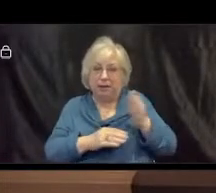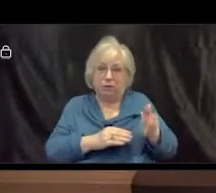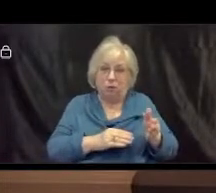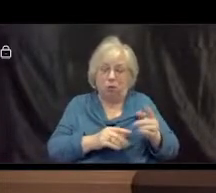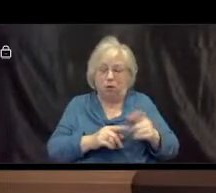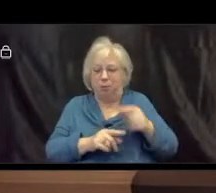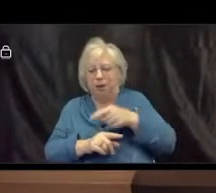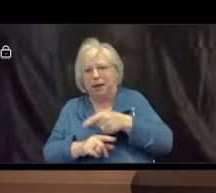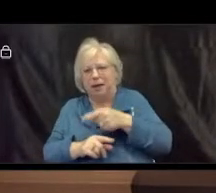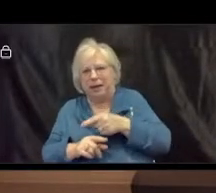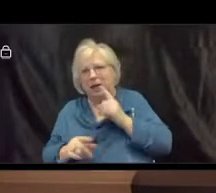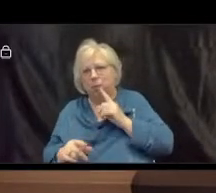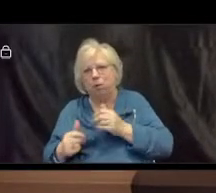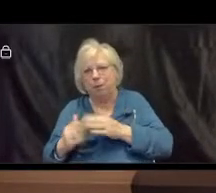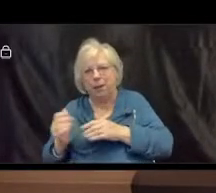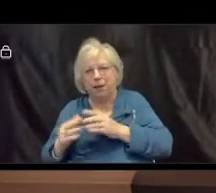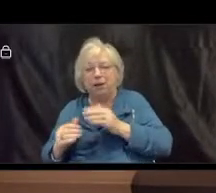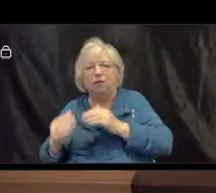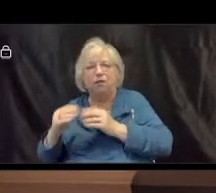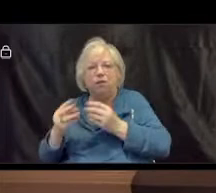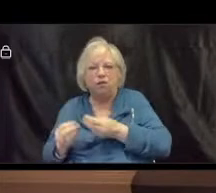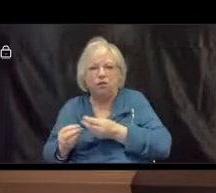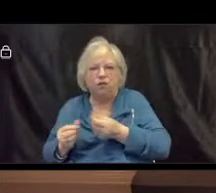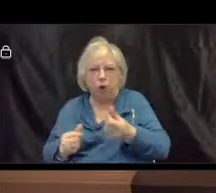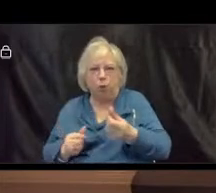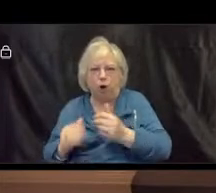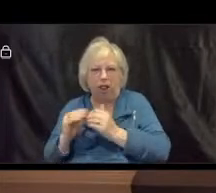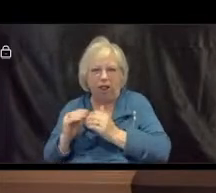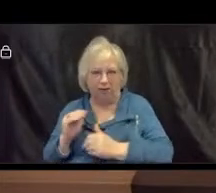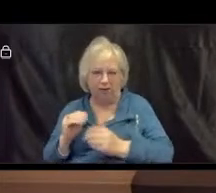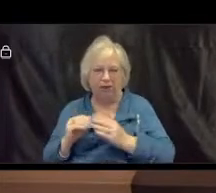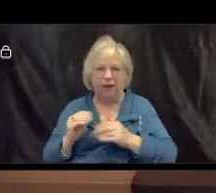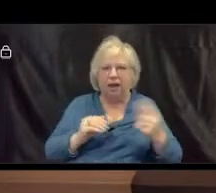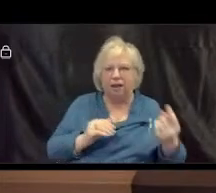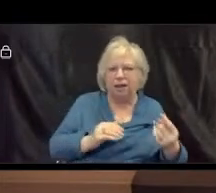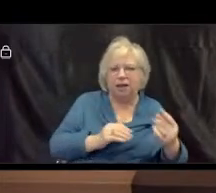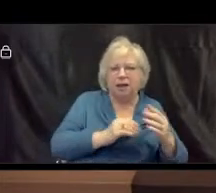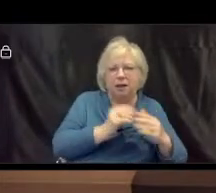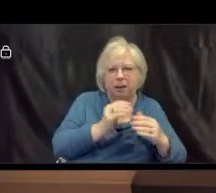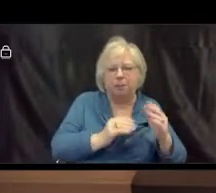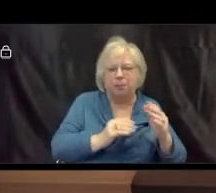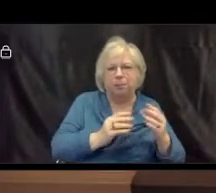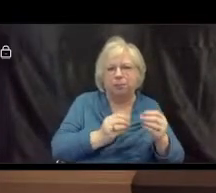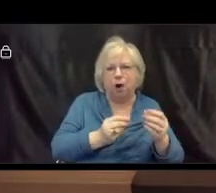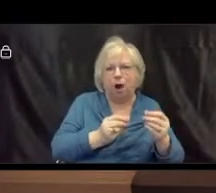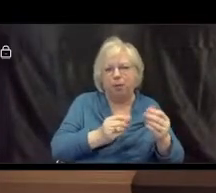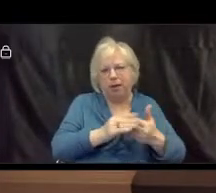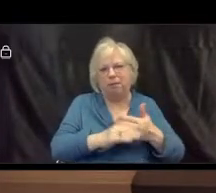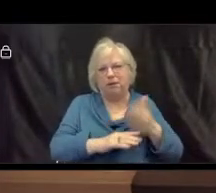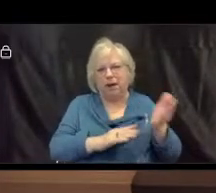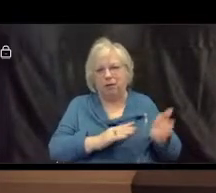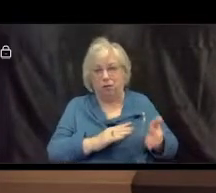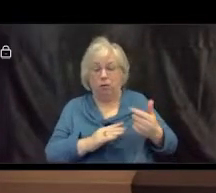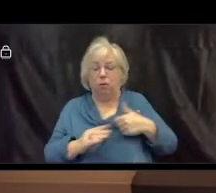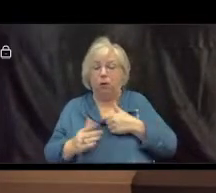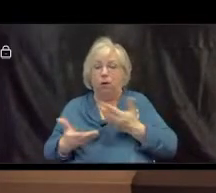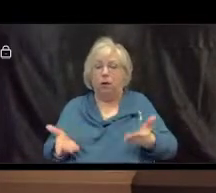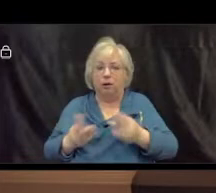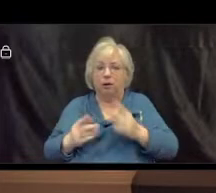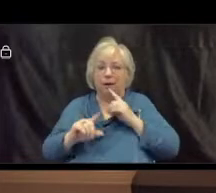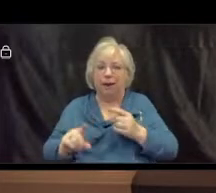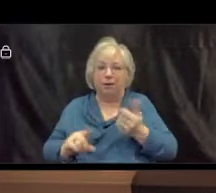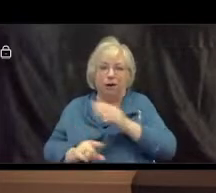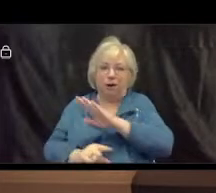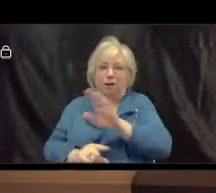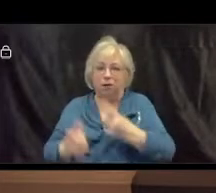the existing development next door. We are here to answer any questions that staff or commissioners may have.